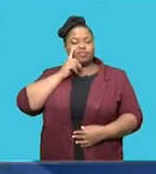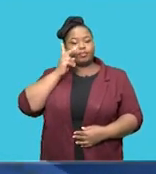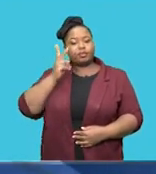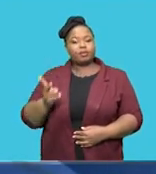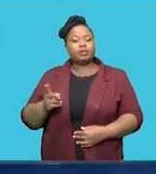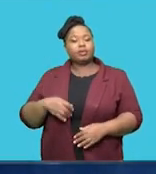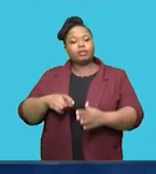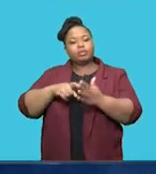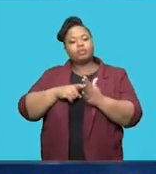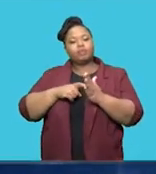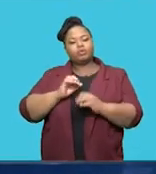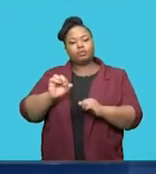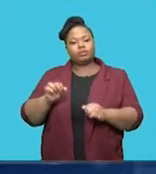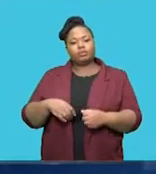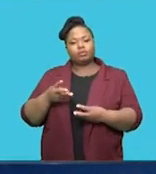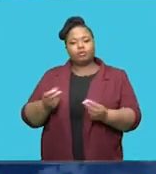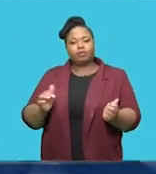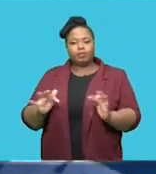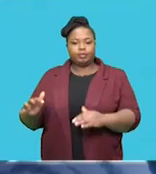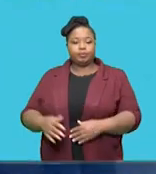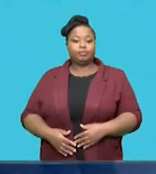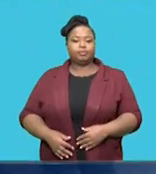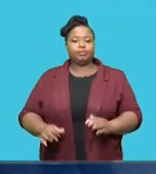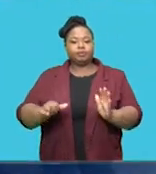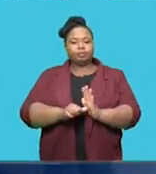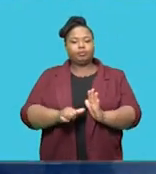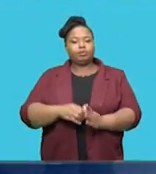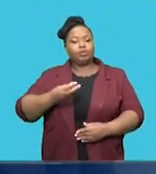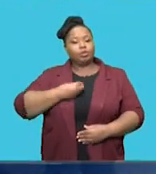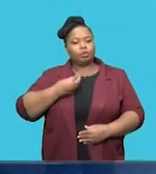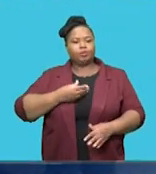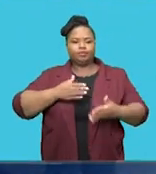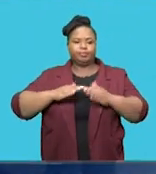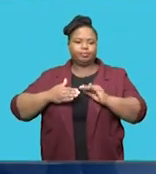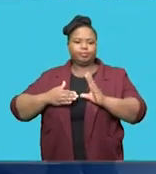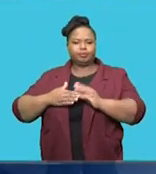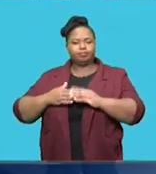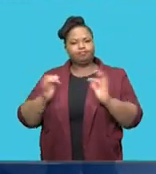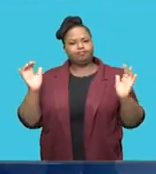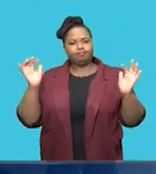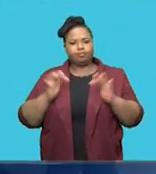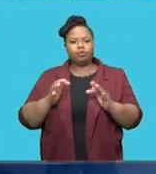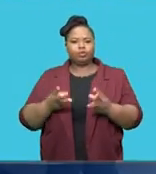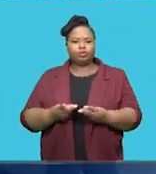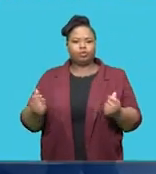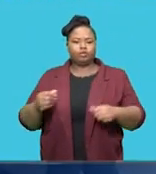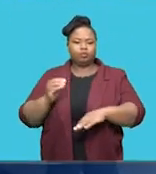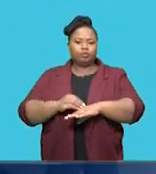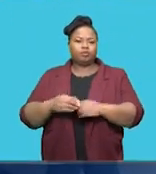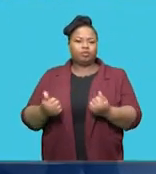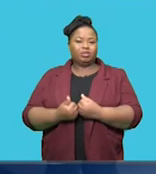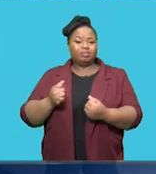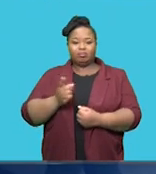idingo zenu. It is important when the youth and community members come together to address issues that affect the community residents on a daily